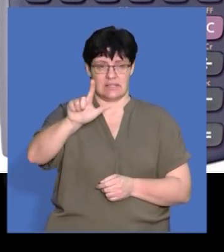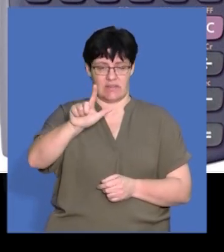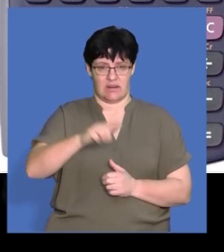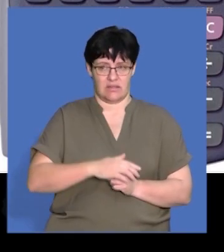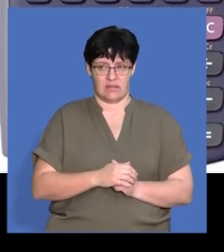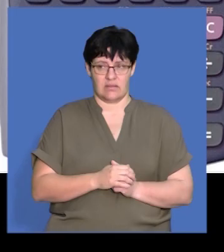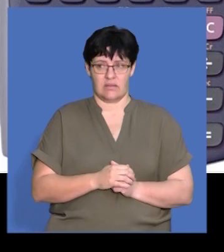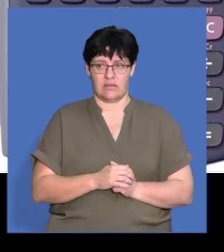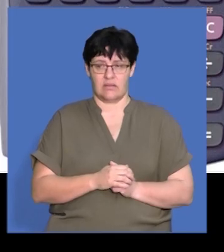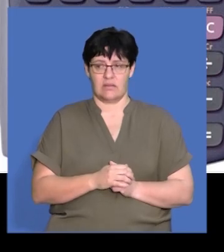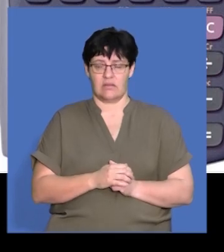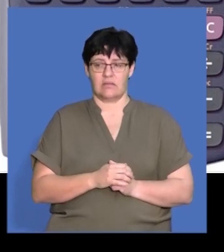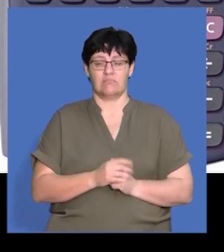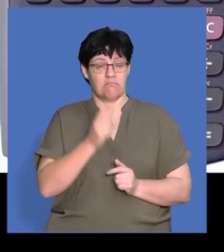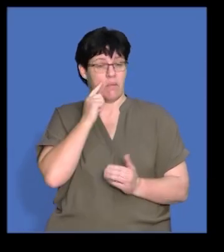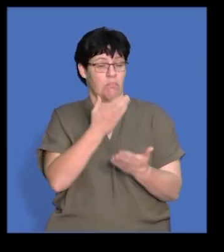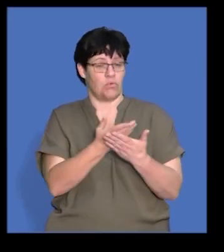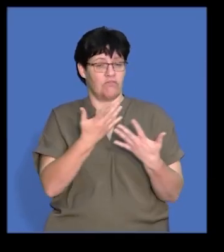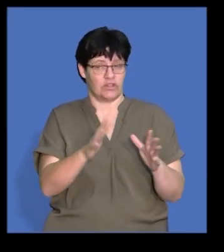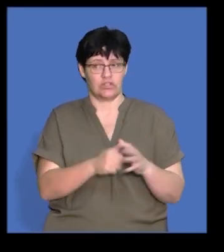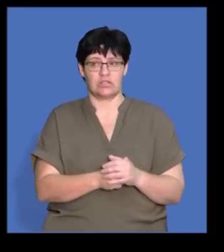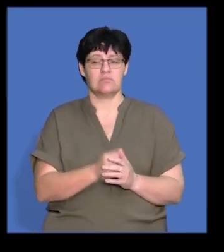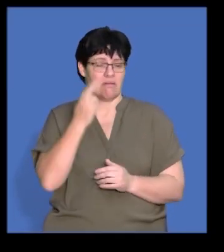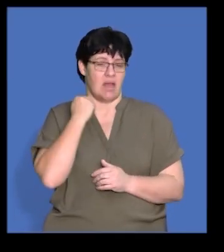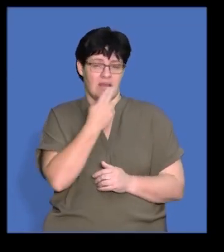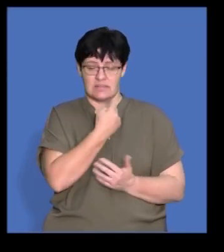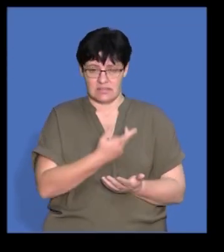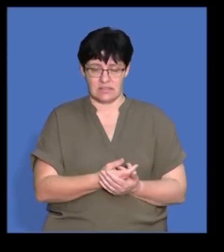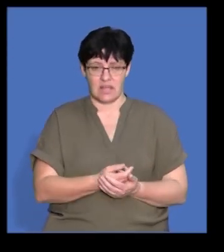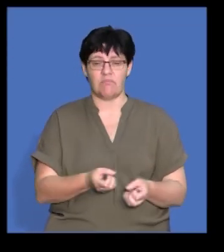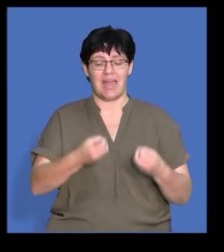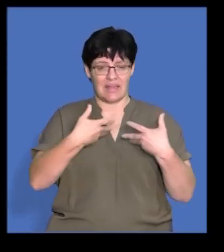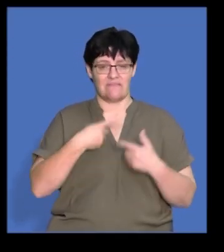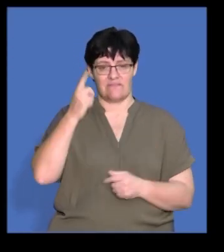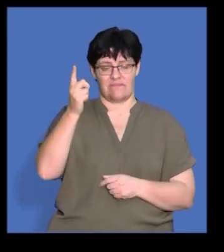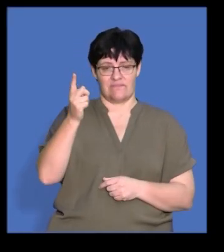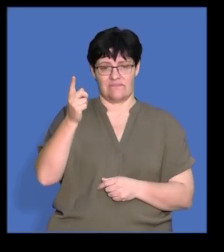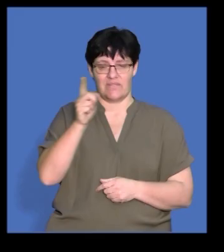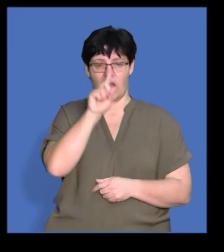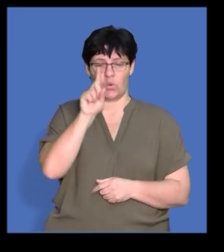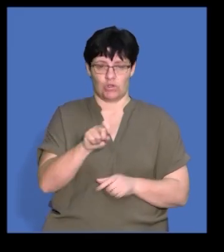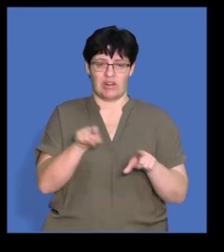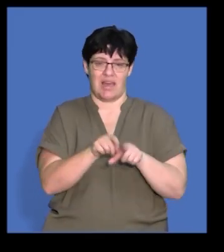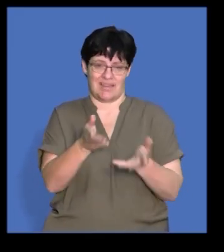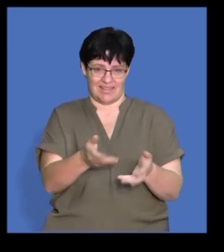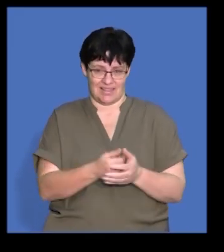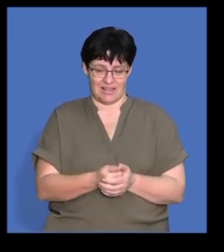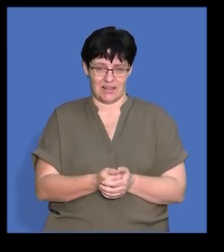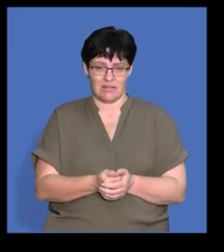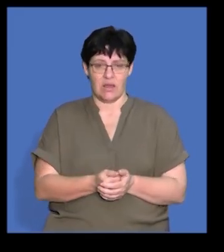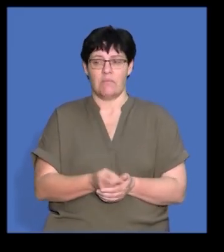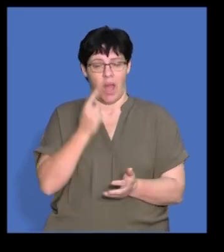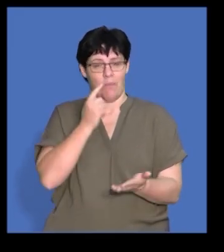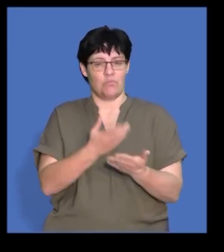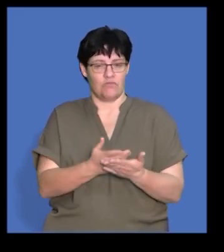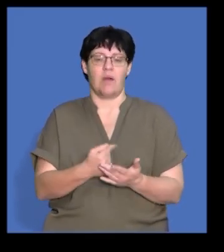62.7. So once I've proved it, it's always really nice when they give me a question like this, is that when I